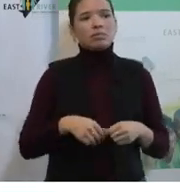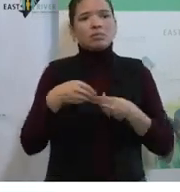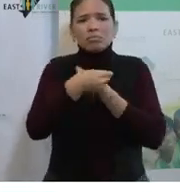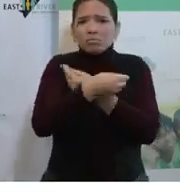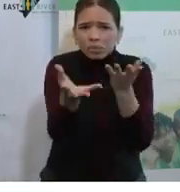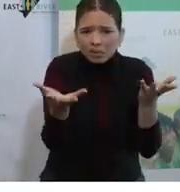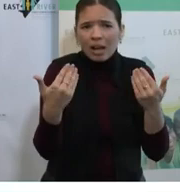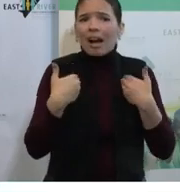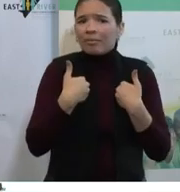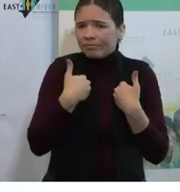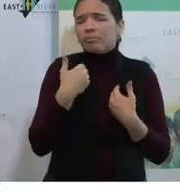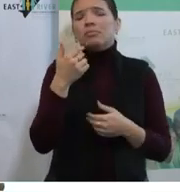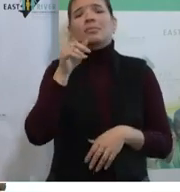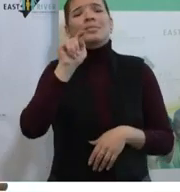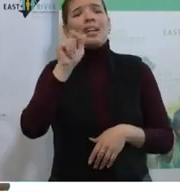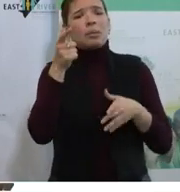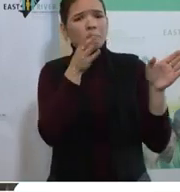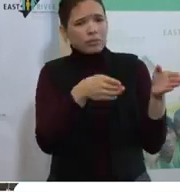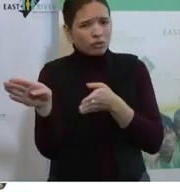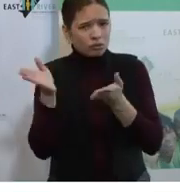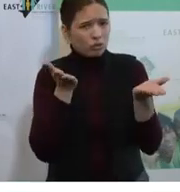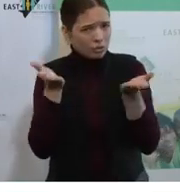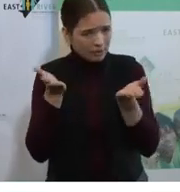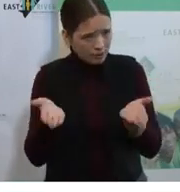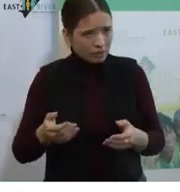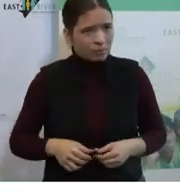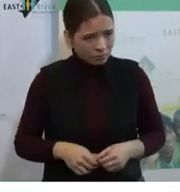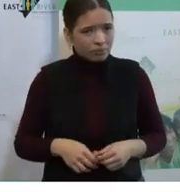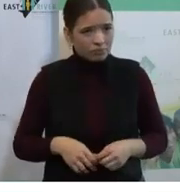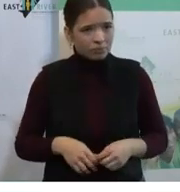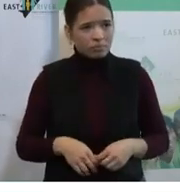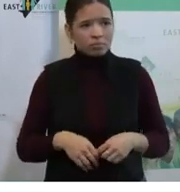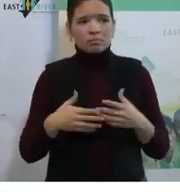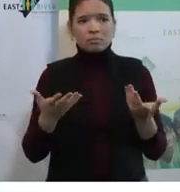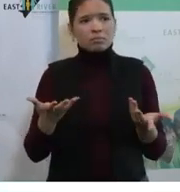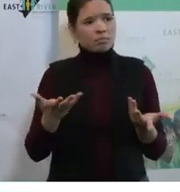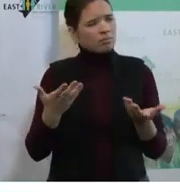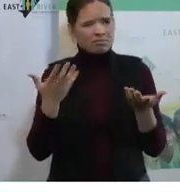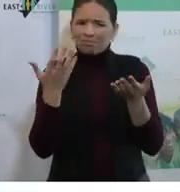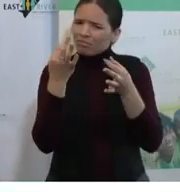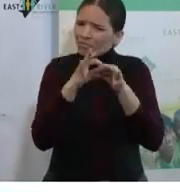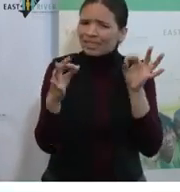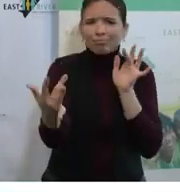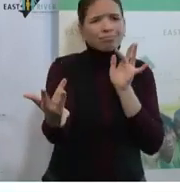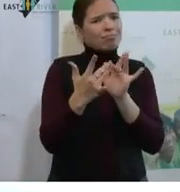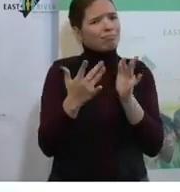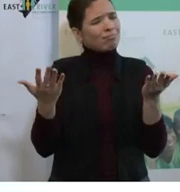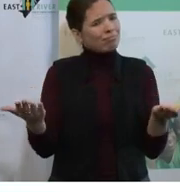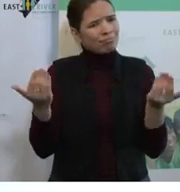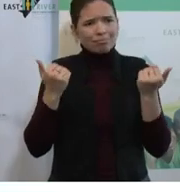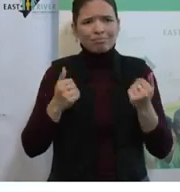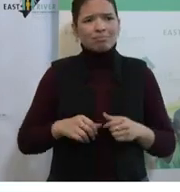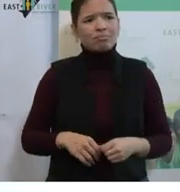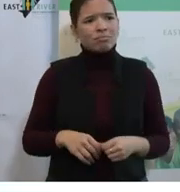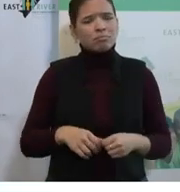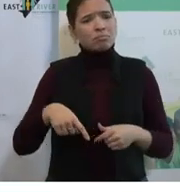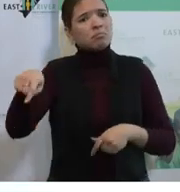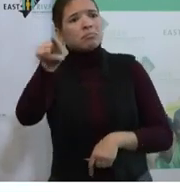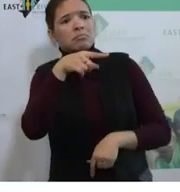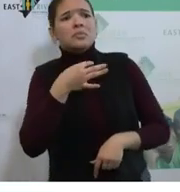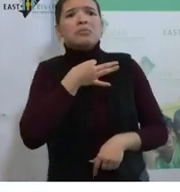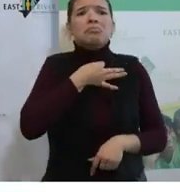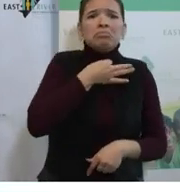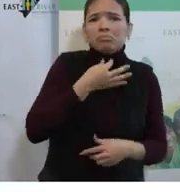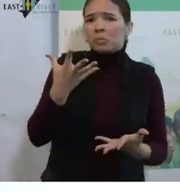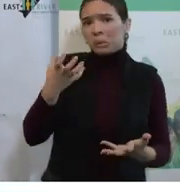of those locations. In addition, so who is eligible for the DC EITC program? If